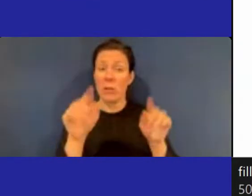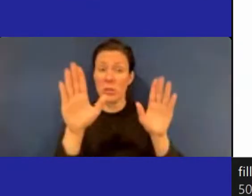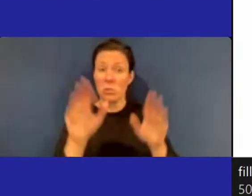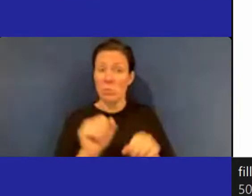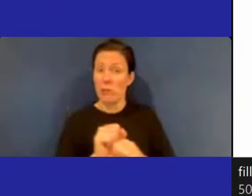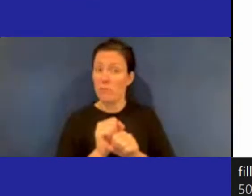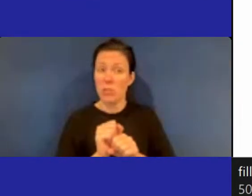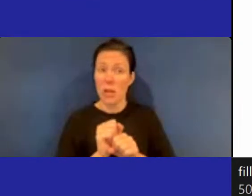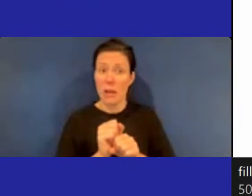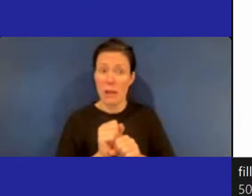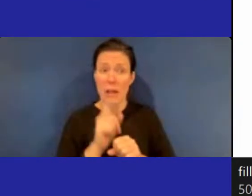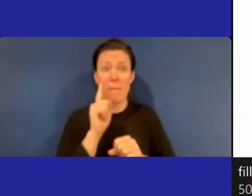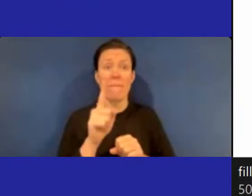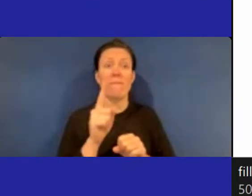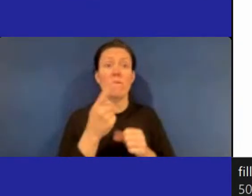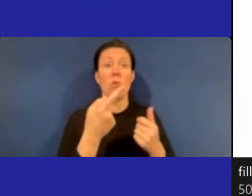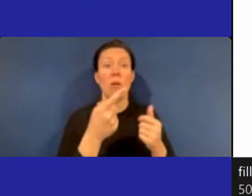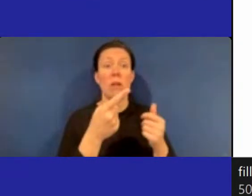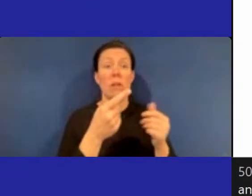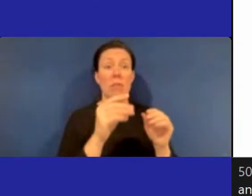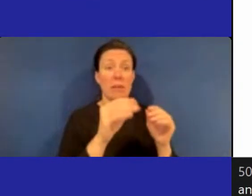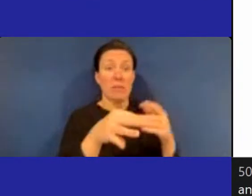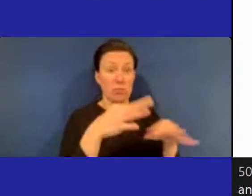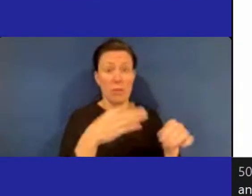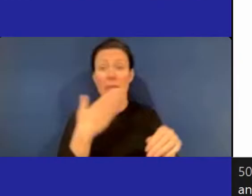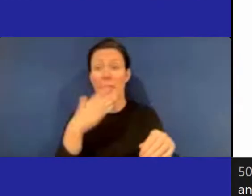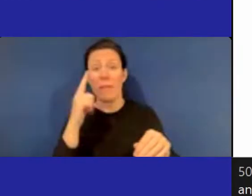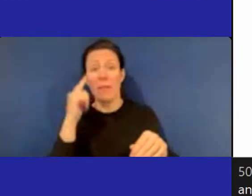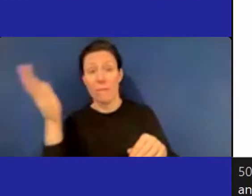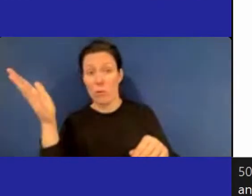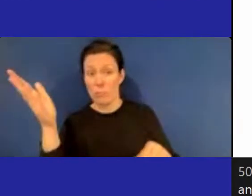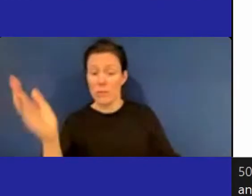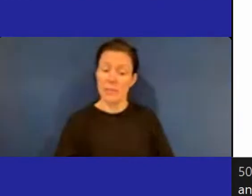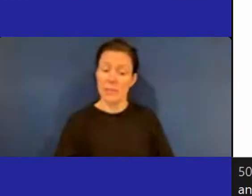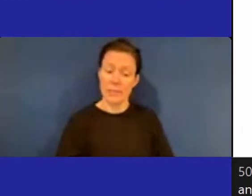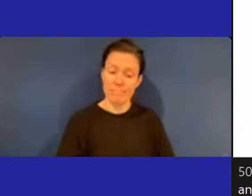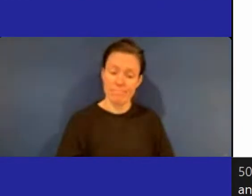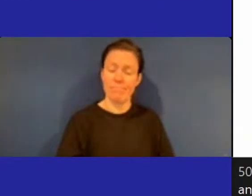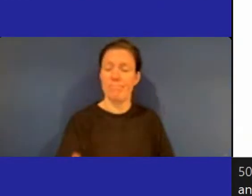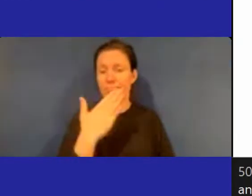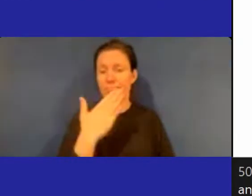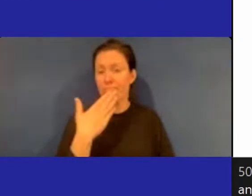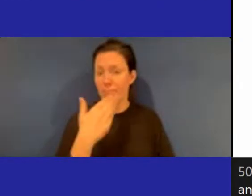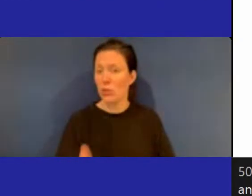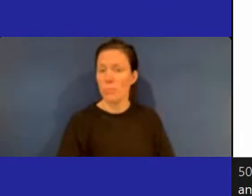the transplant and this, and thank you for presenting. Thank you. Thank you.